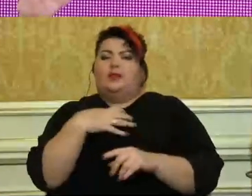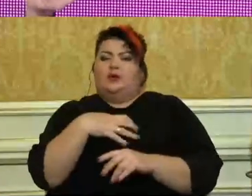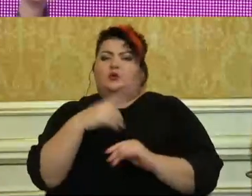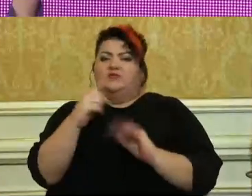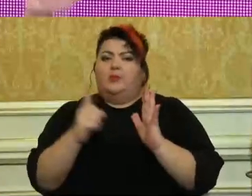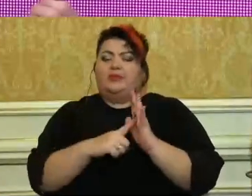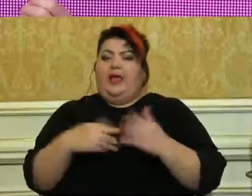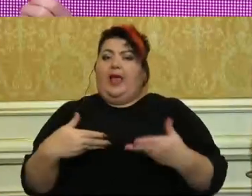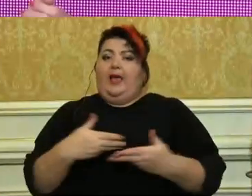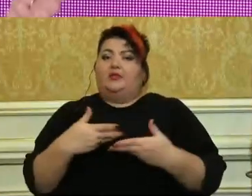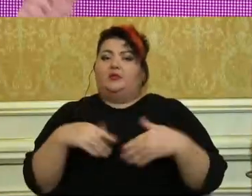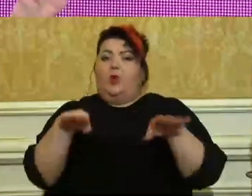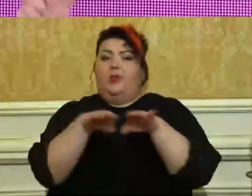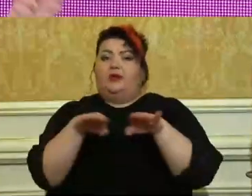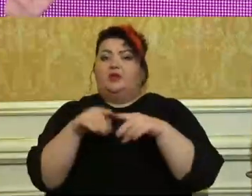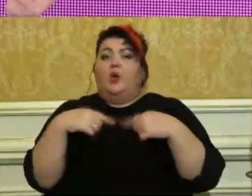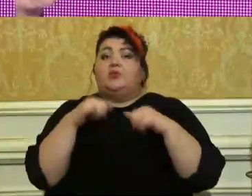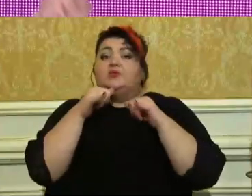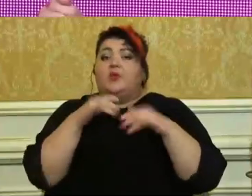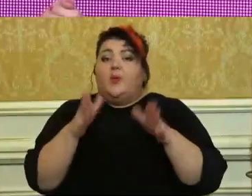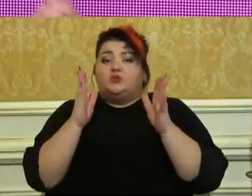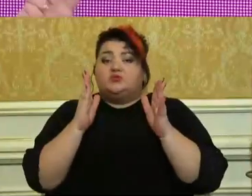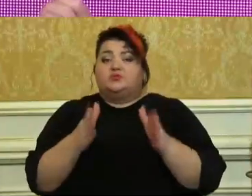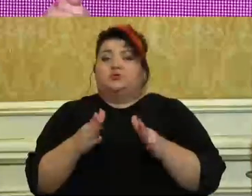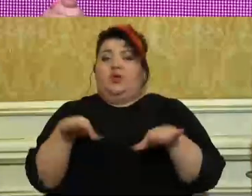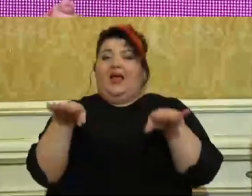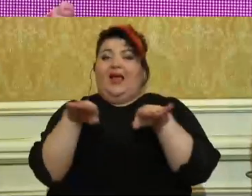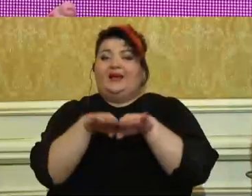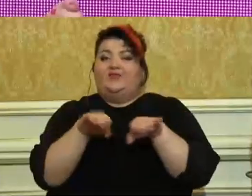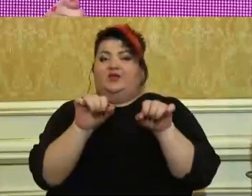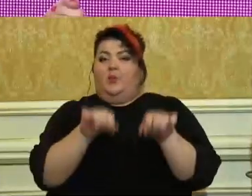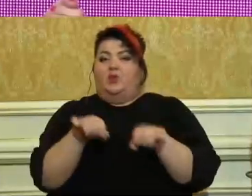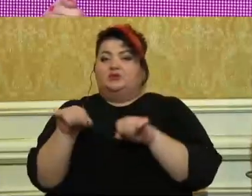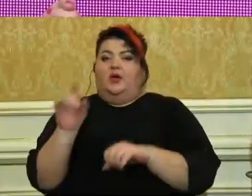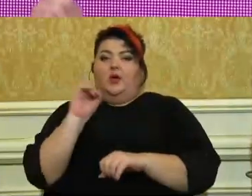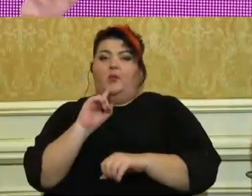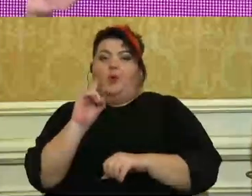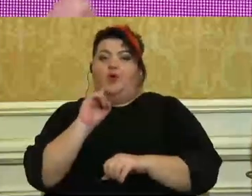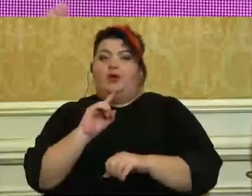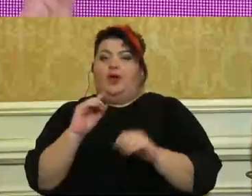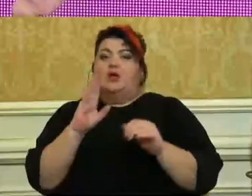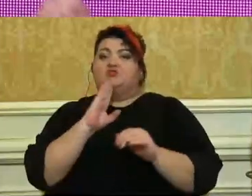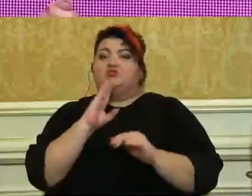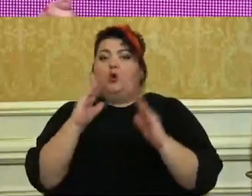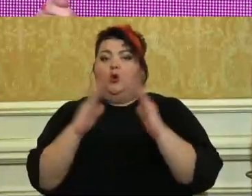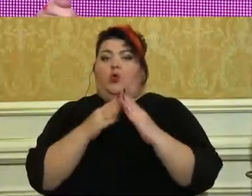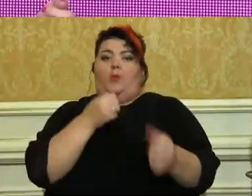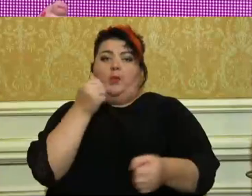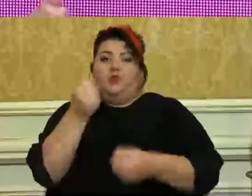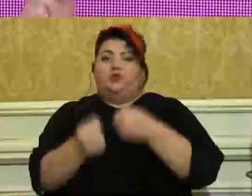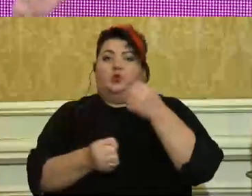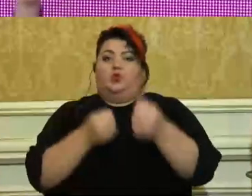have equal opportunities as long as women are beaten up at home. Can you agree with that? As long as women are